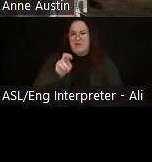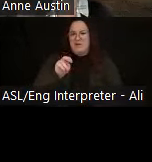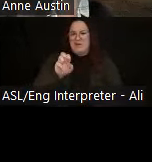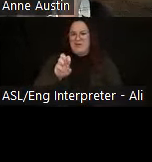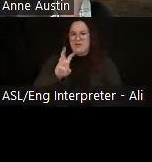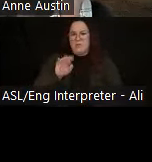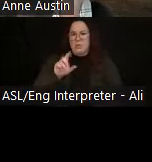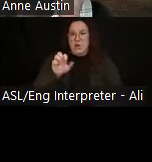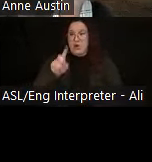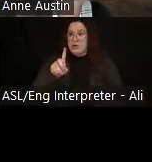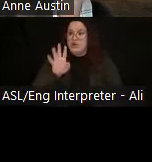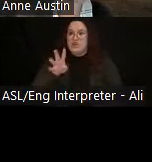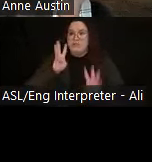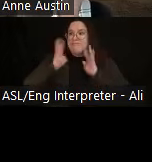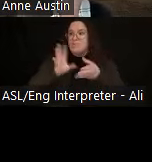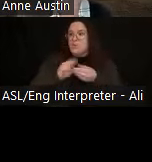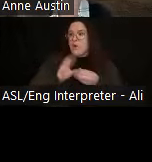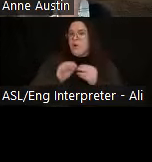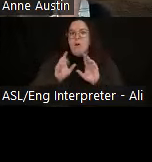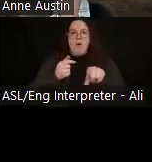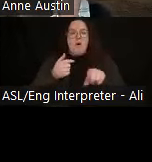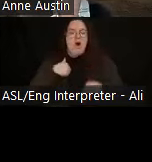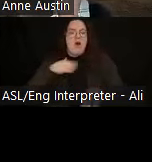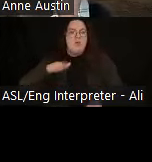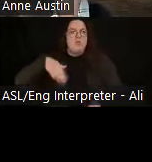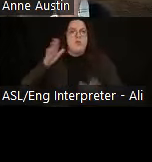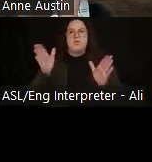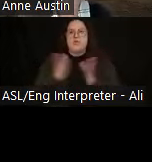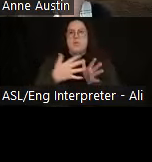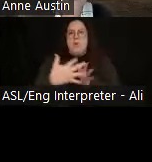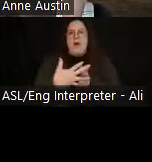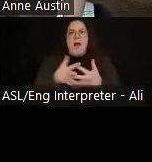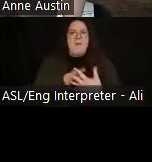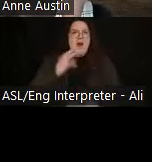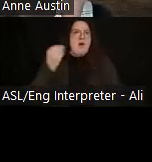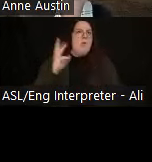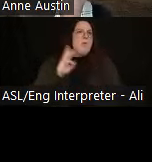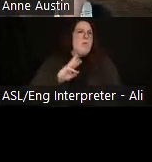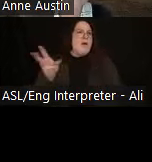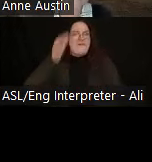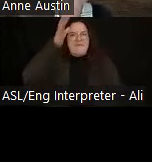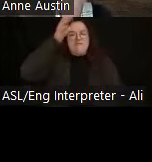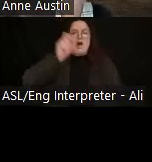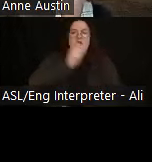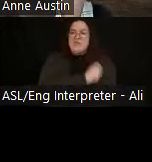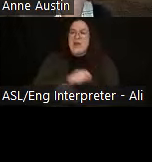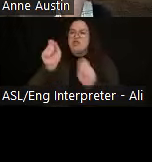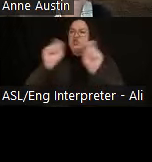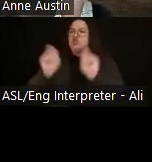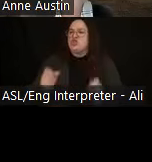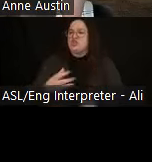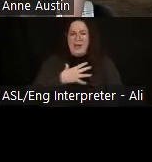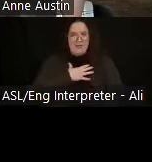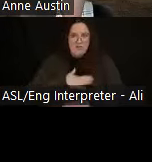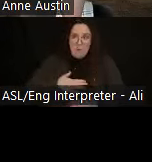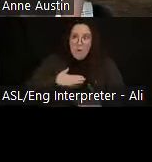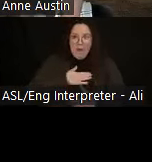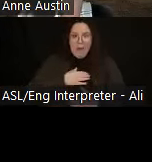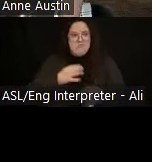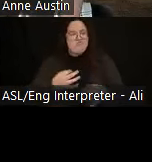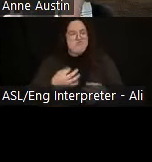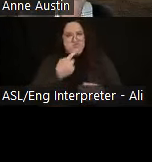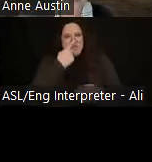up a story that she grew up in a small cabin in the West, where her father tattooed her, and liking it so much, she had him